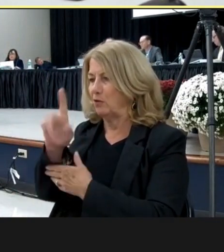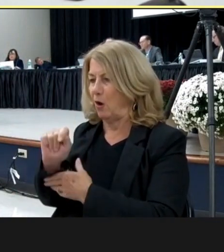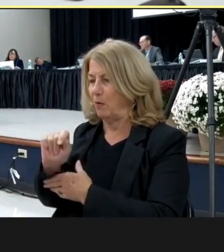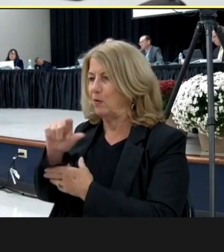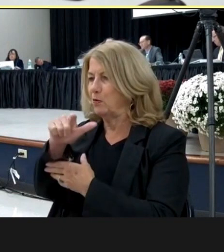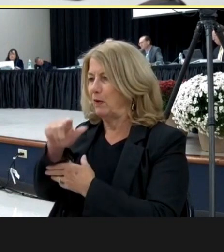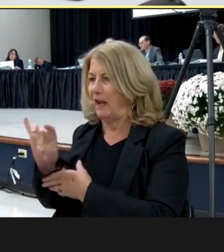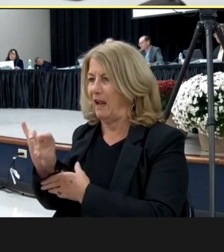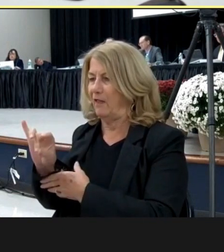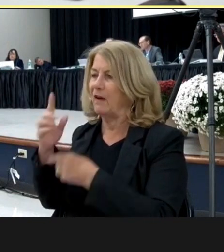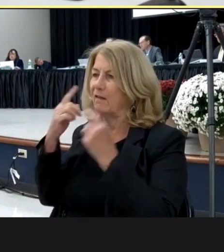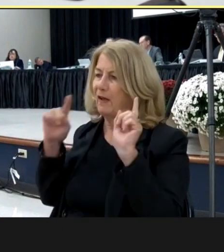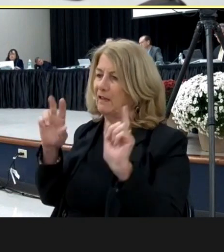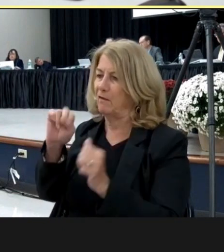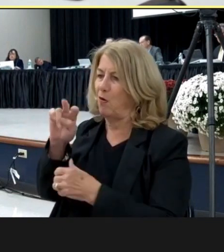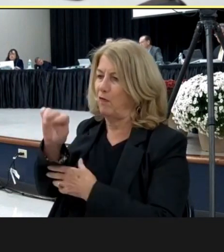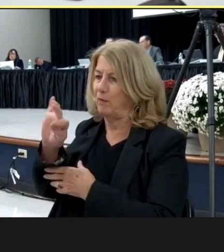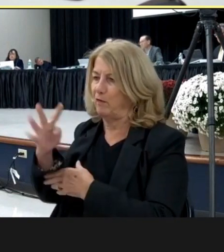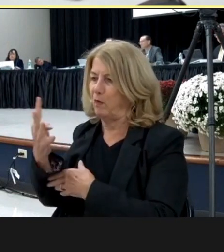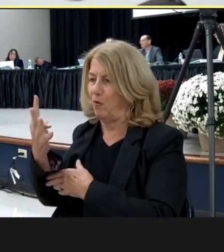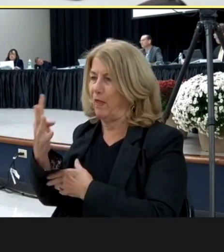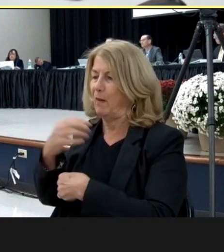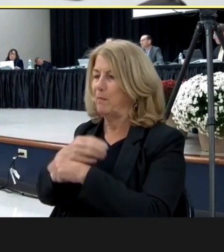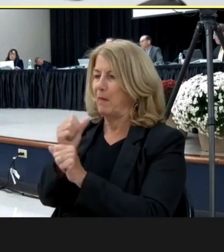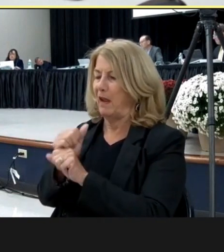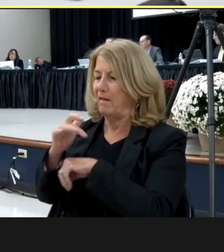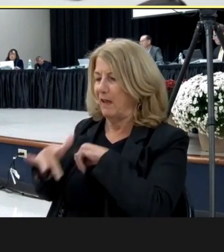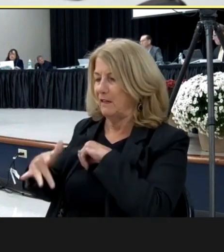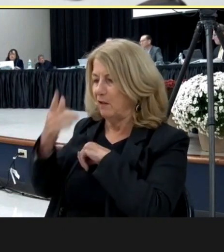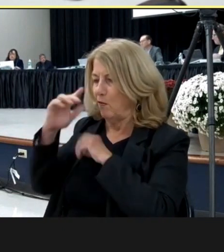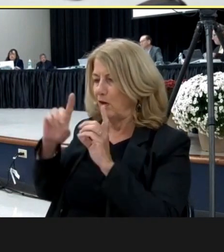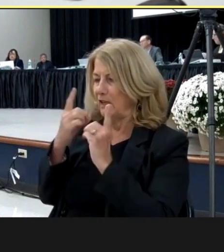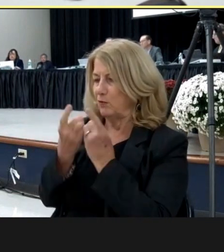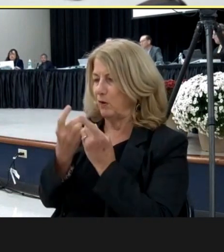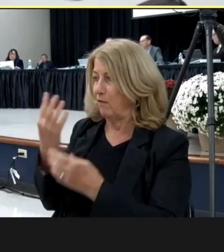November 4th, which created the vacancy for District 4.